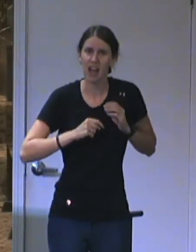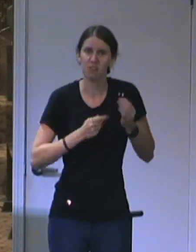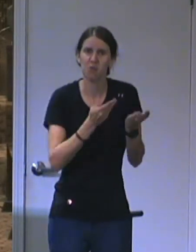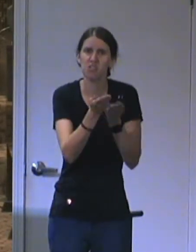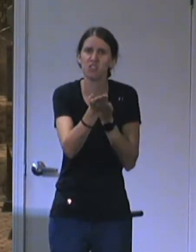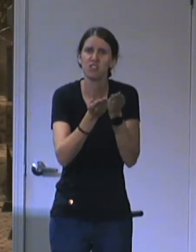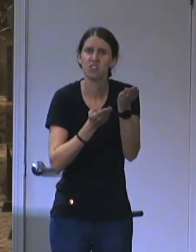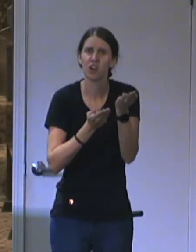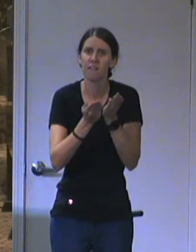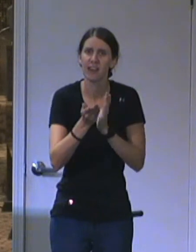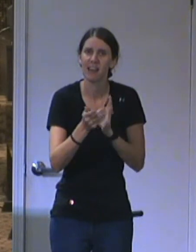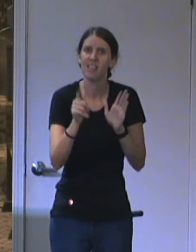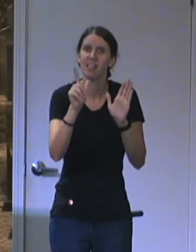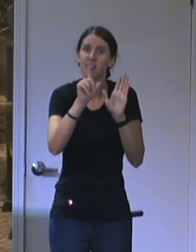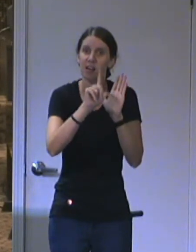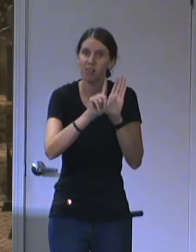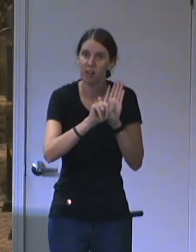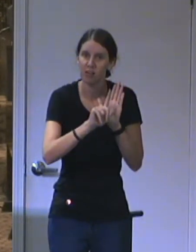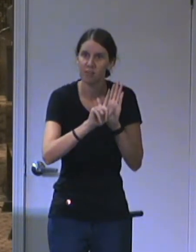serving.